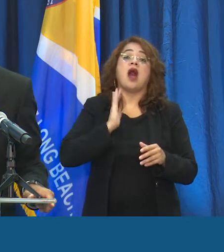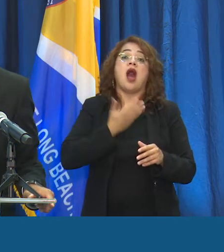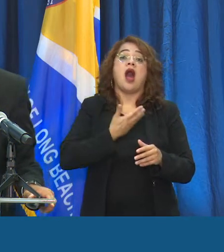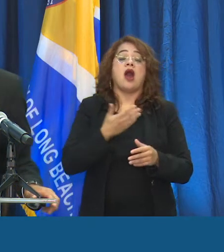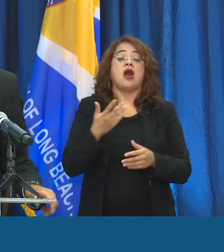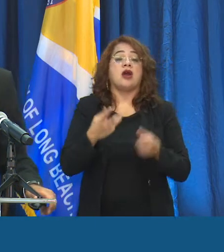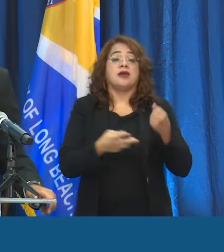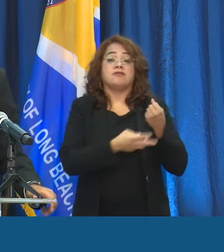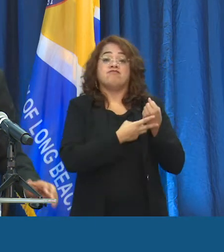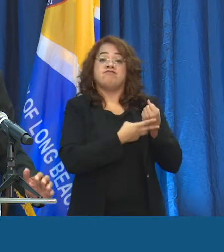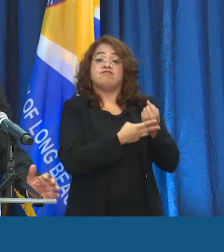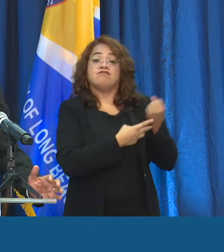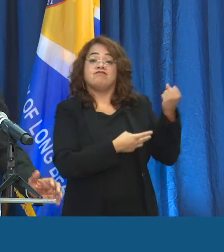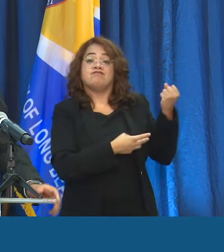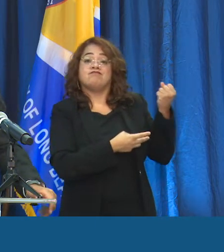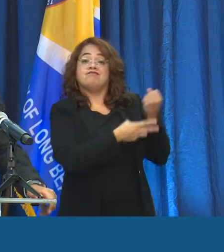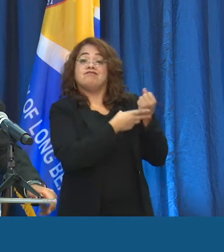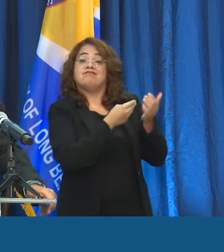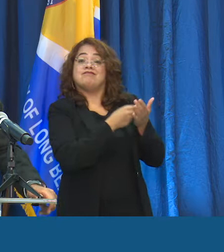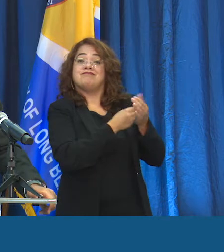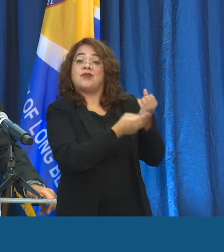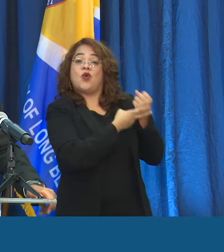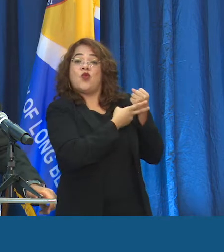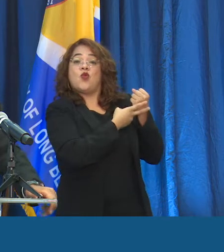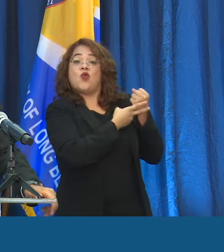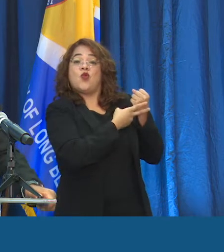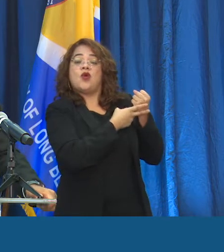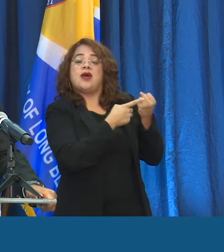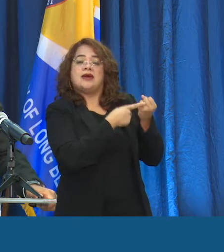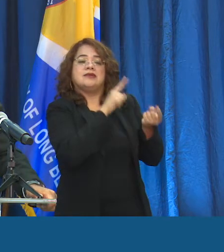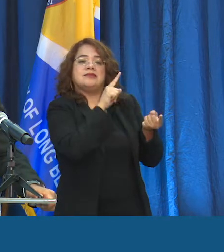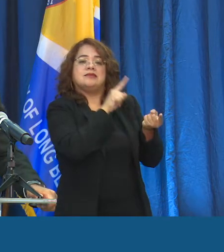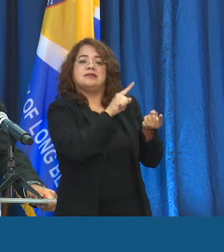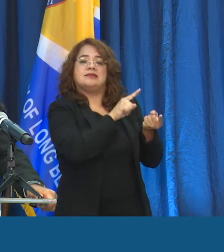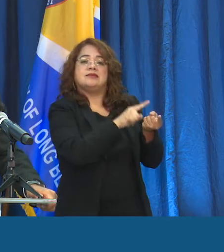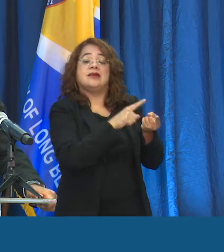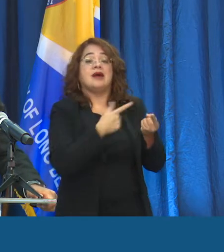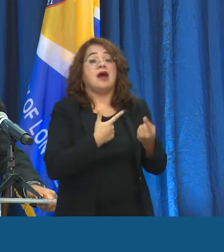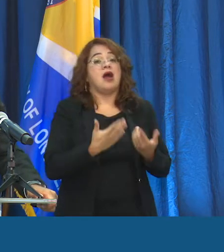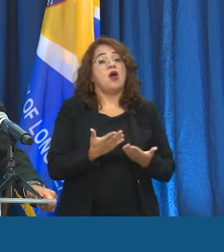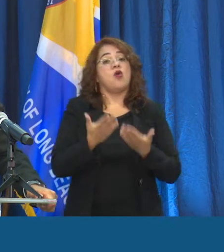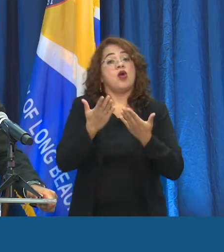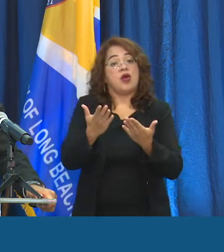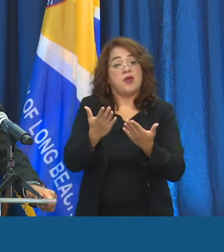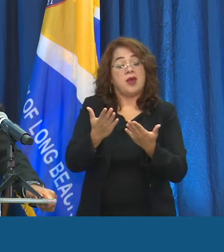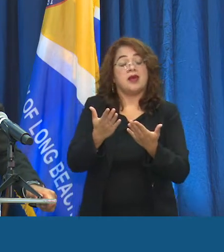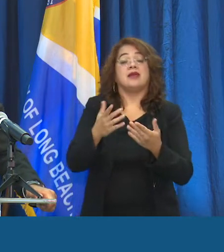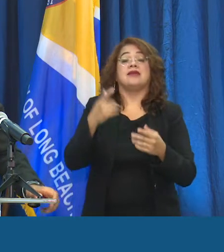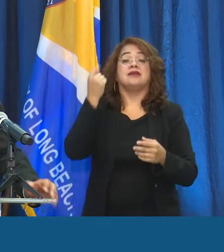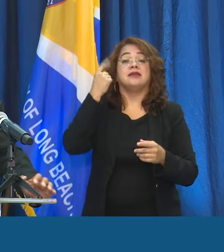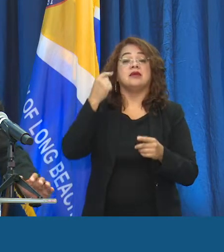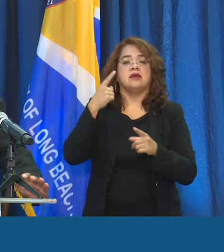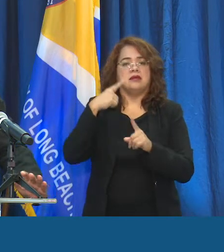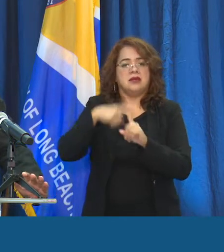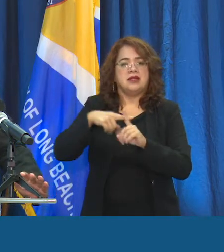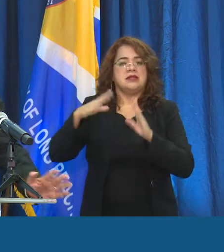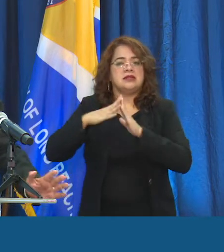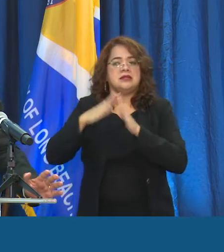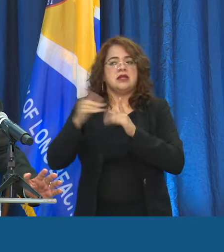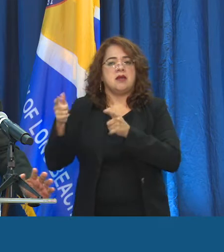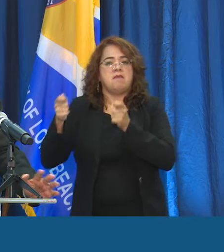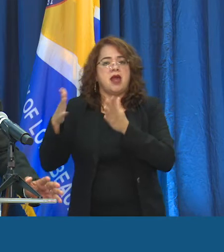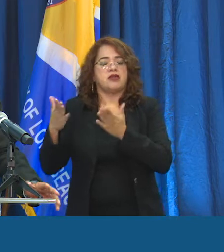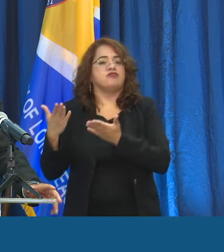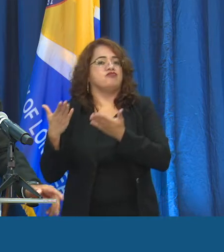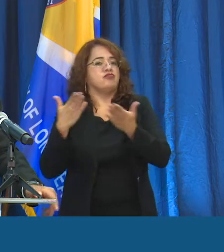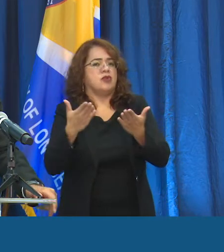reserves, including recommendations that I'm making and that the city manager is making. When you think